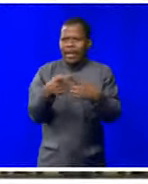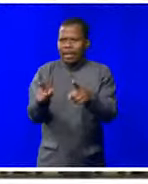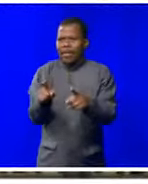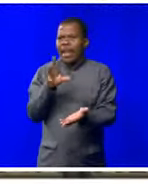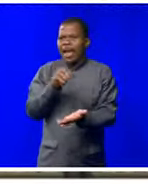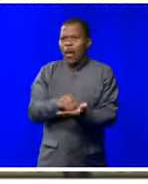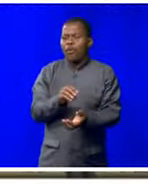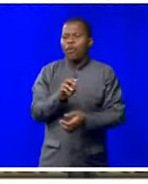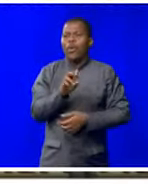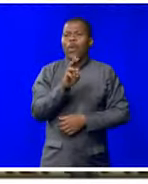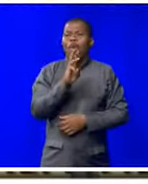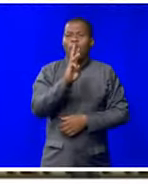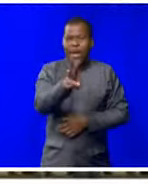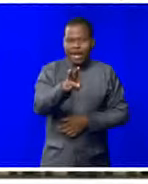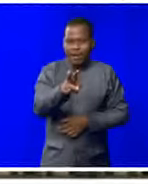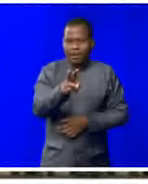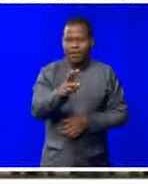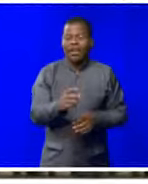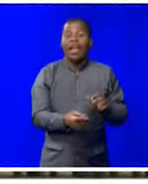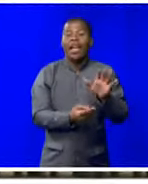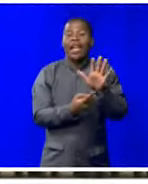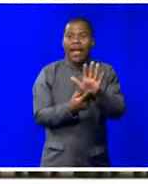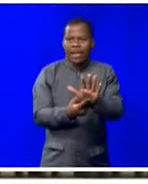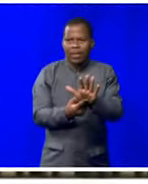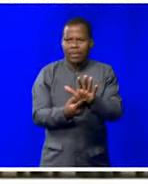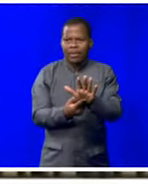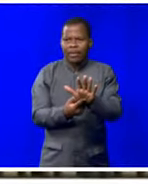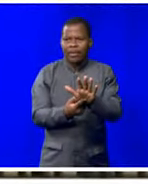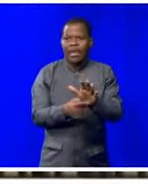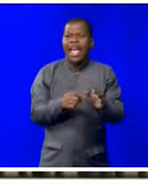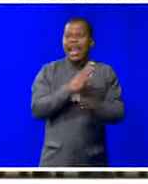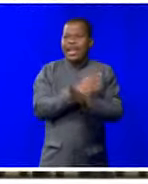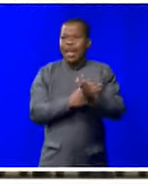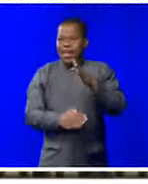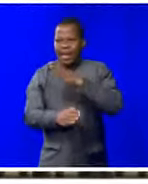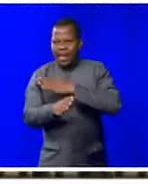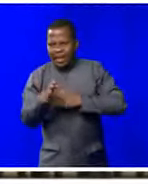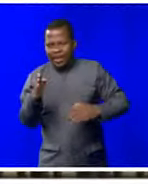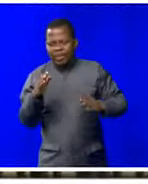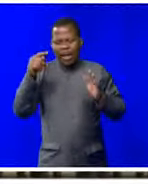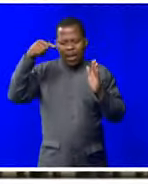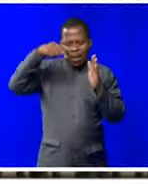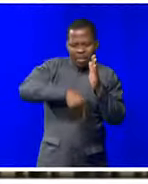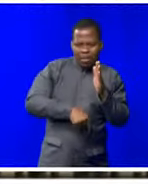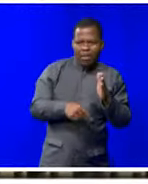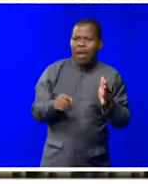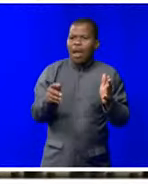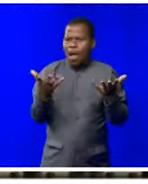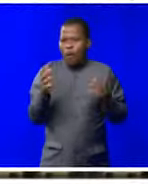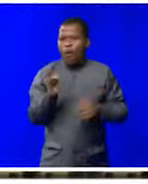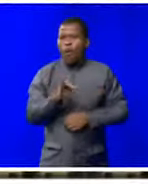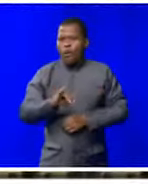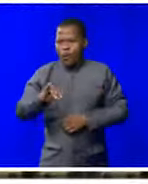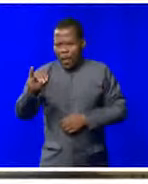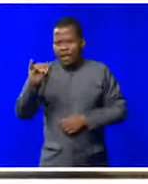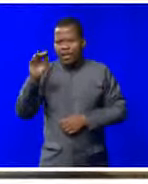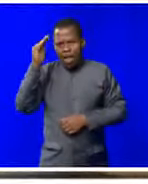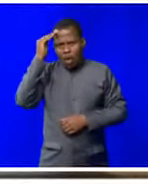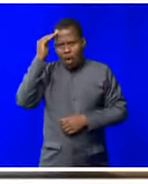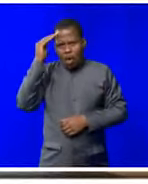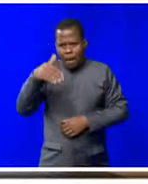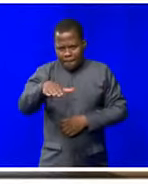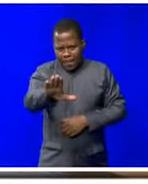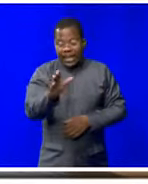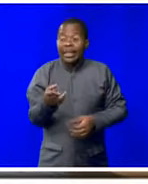that you can reduce disability is by early detection of disability.